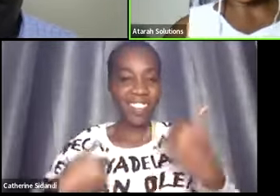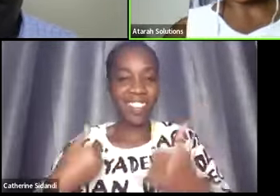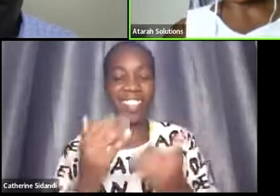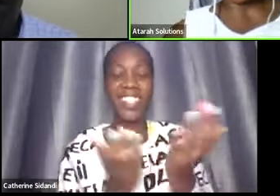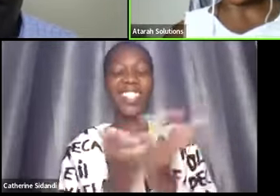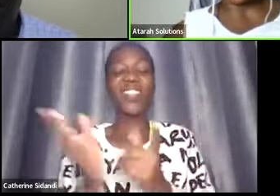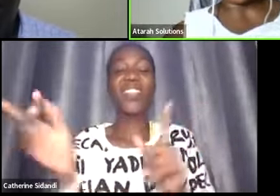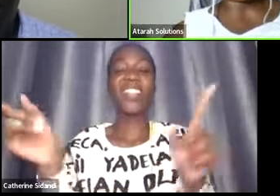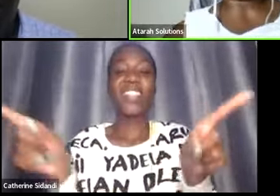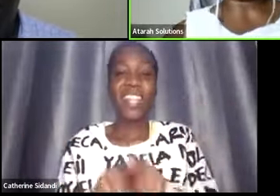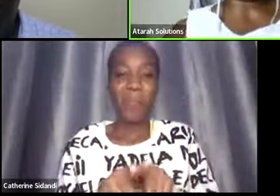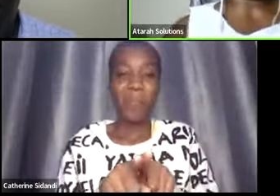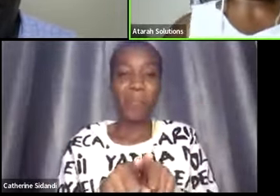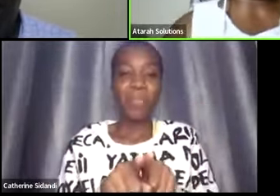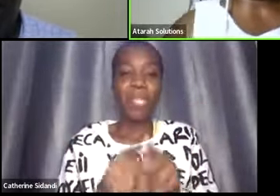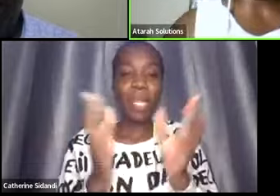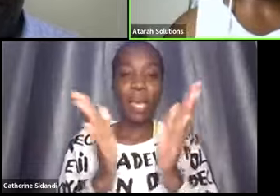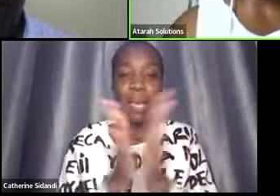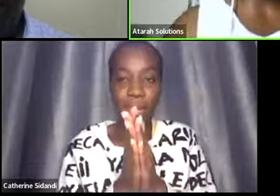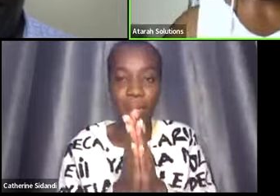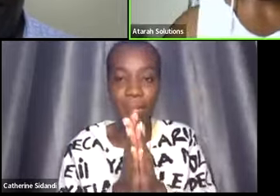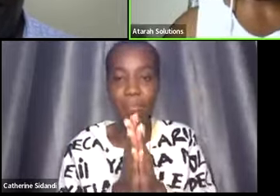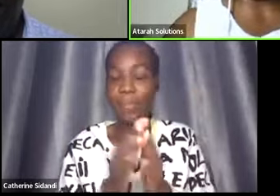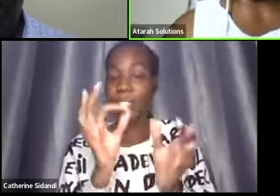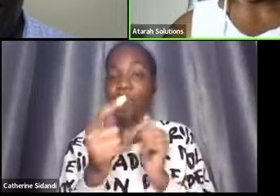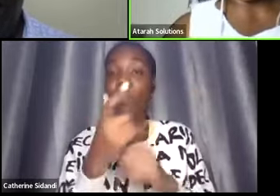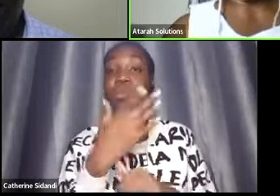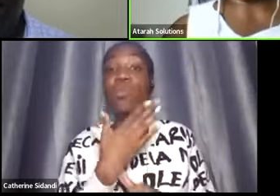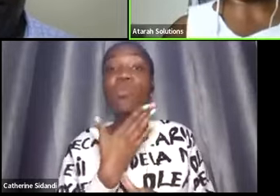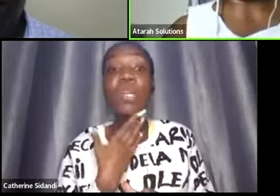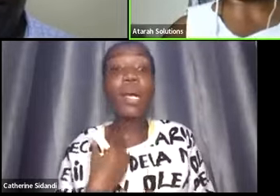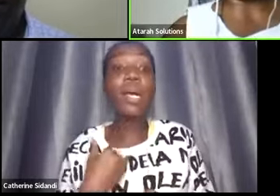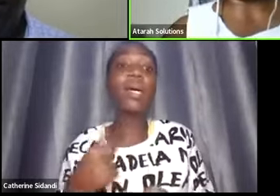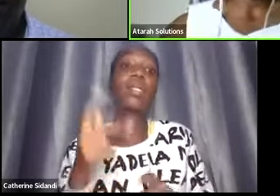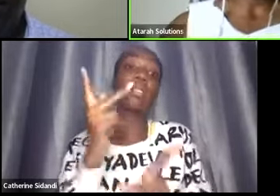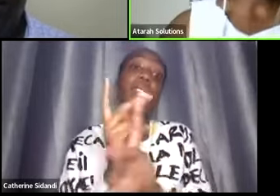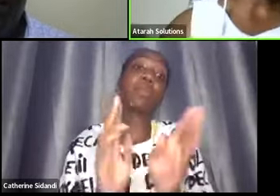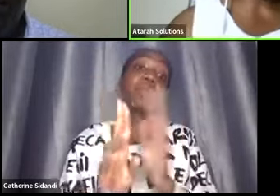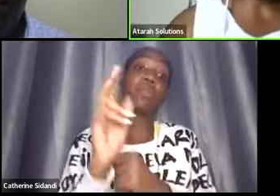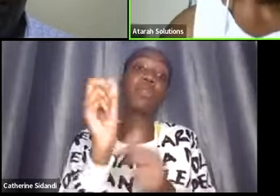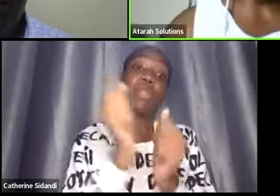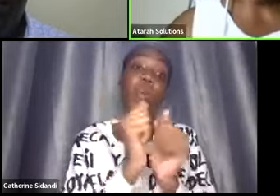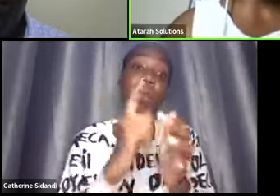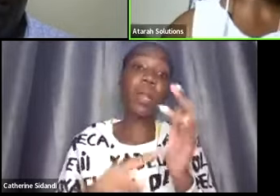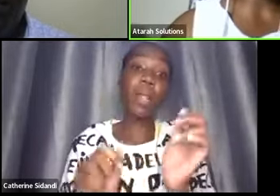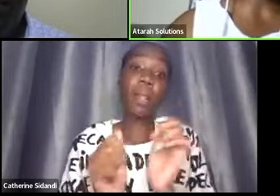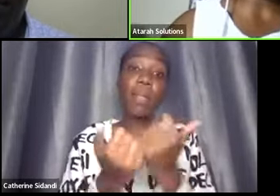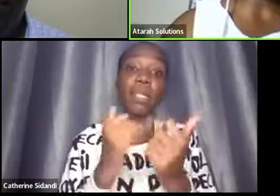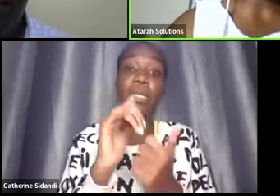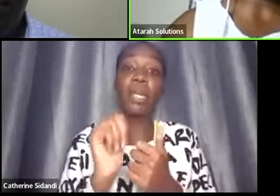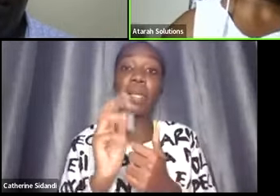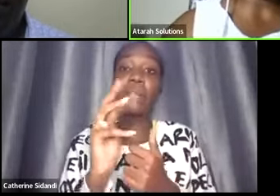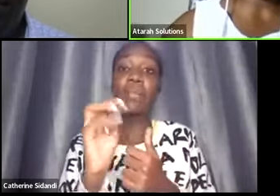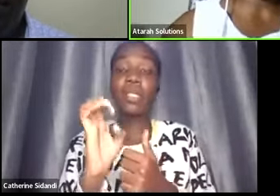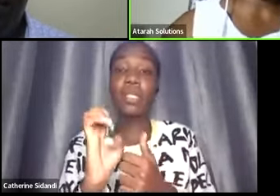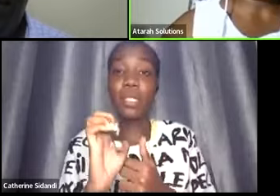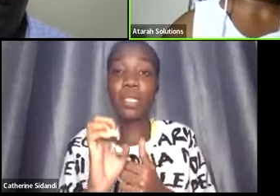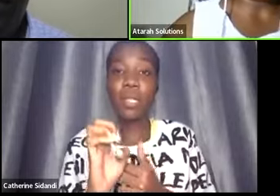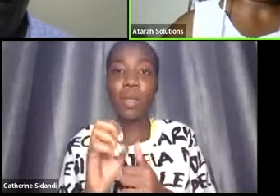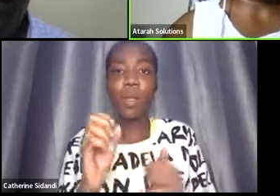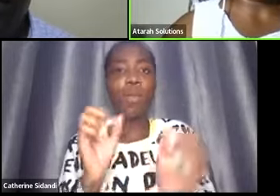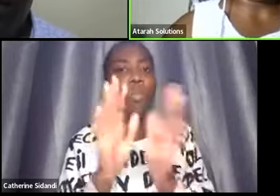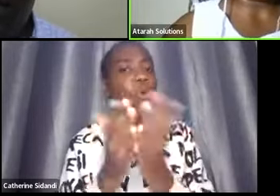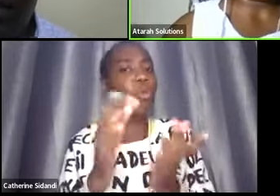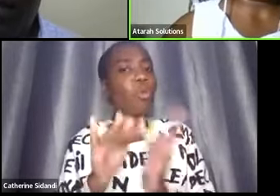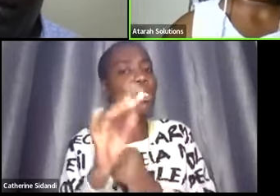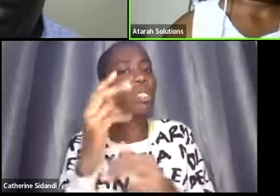And all right, if you want to keep up with what's happening at Atara Solution, yeah, James, people are asking what is the name of your books and where